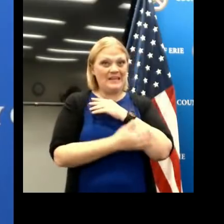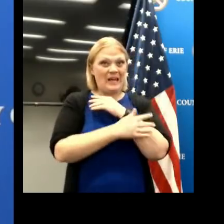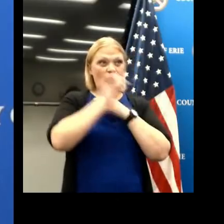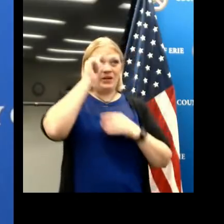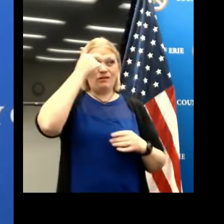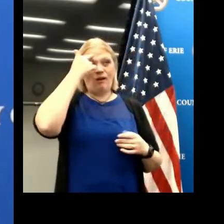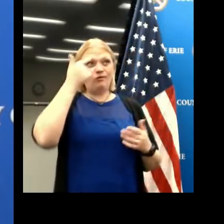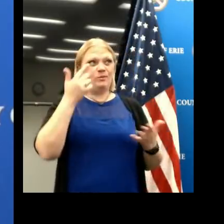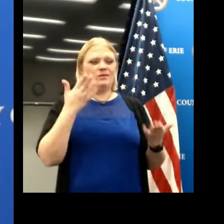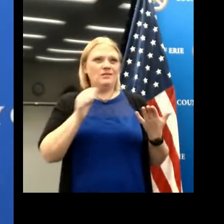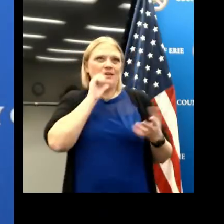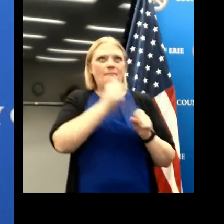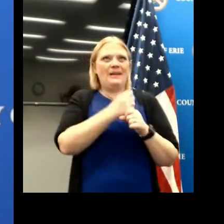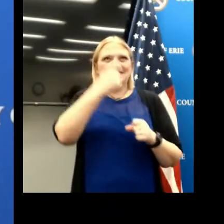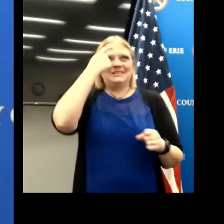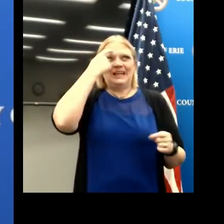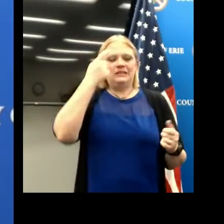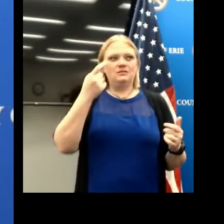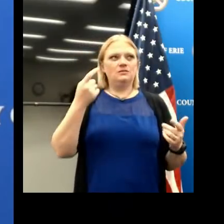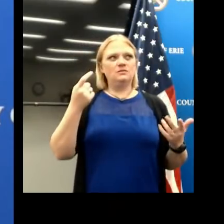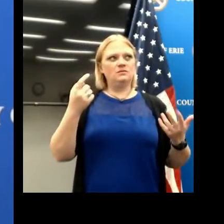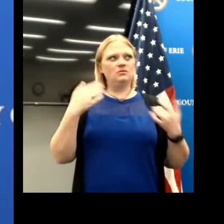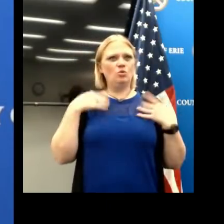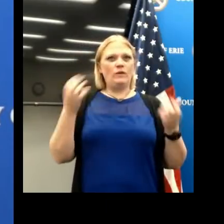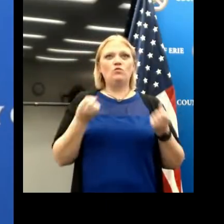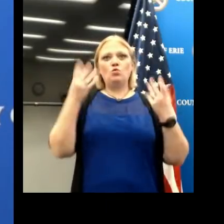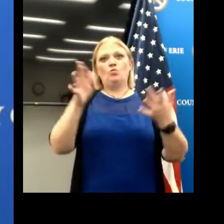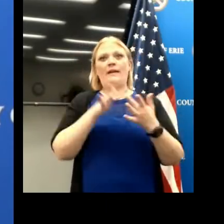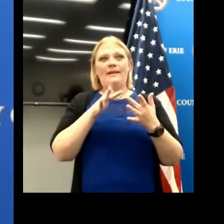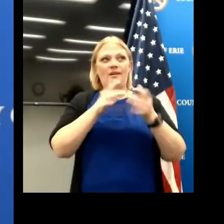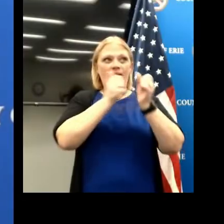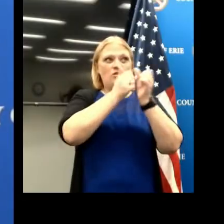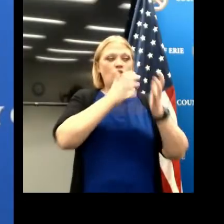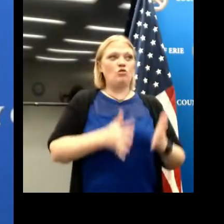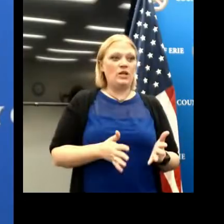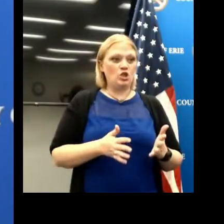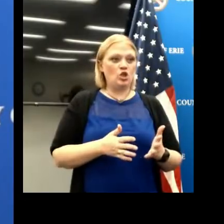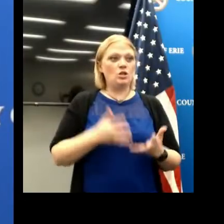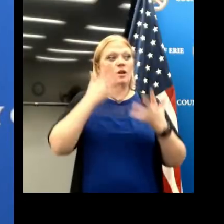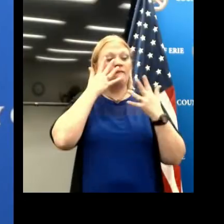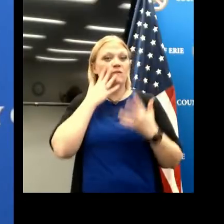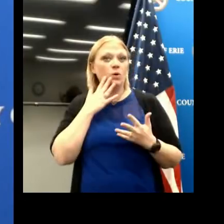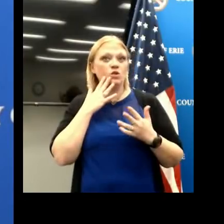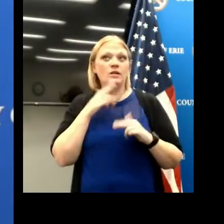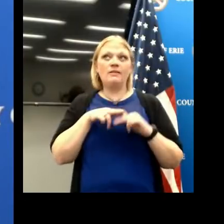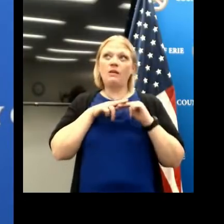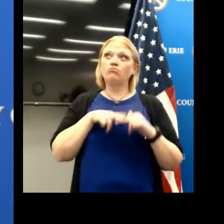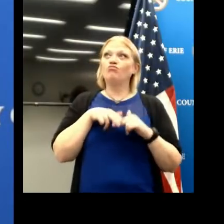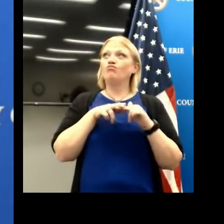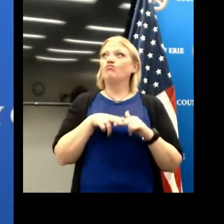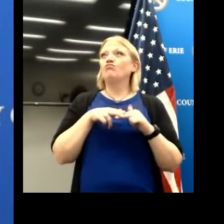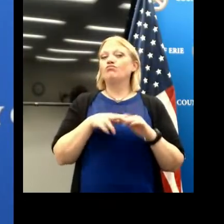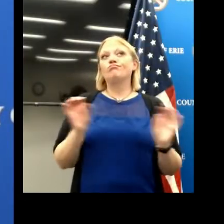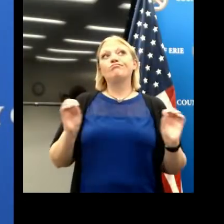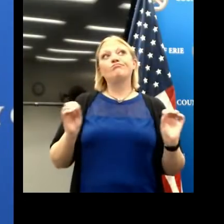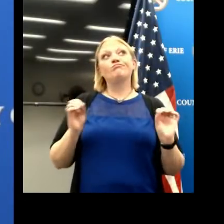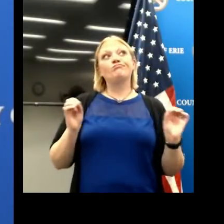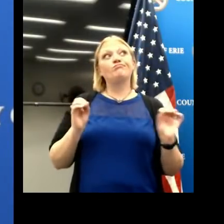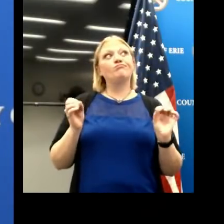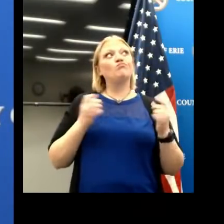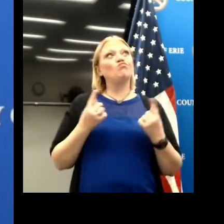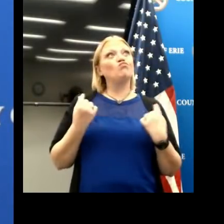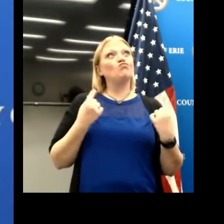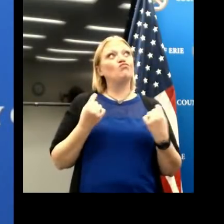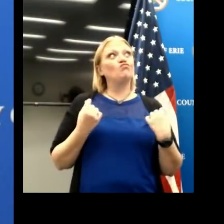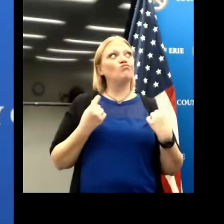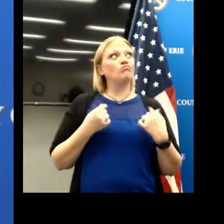It made no sense to have too many contact tracers and unfortunately have them sit around and do nothing all day, which is what